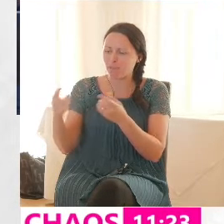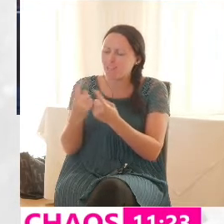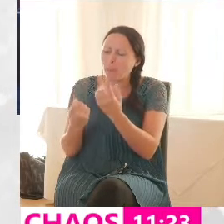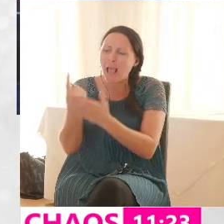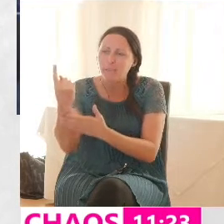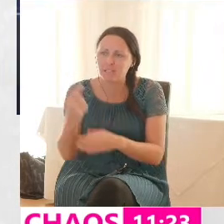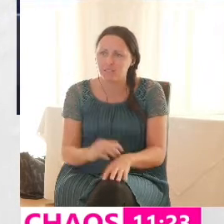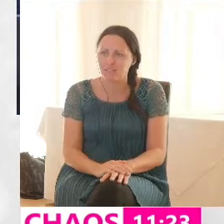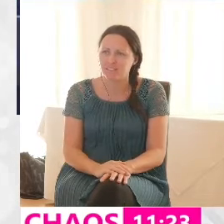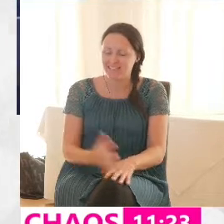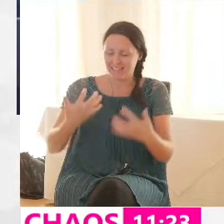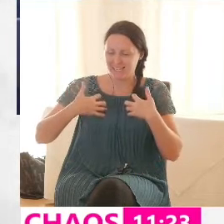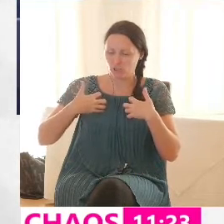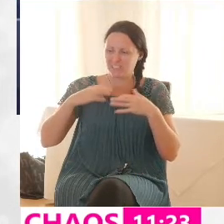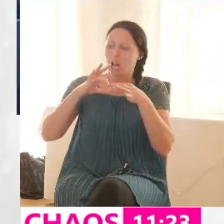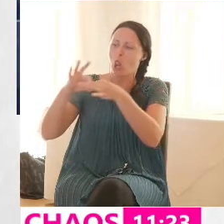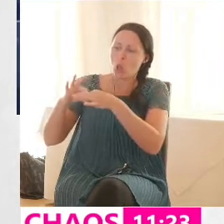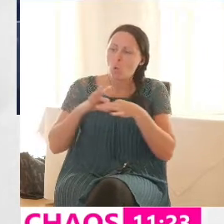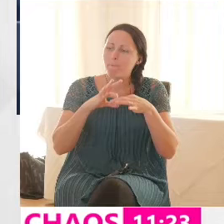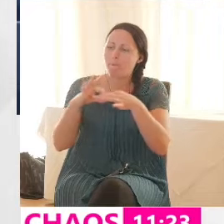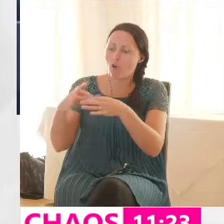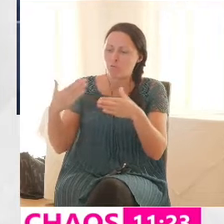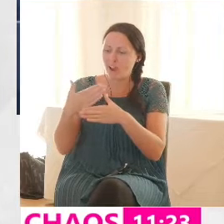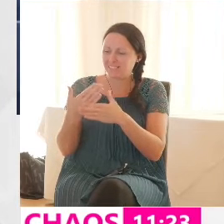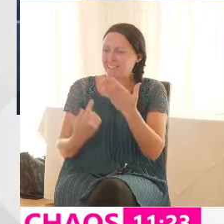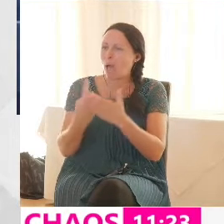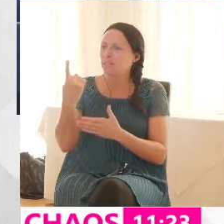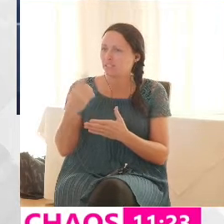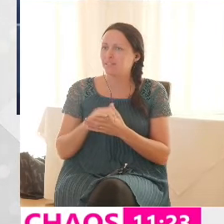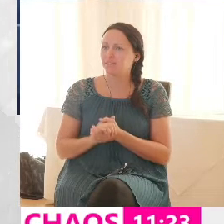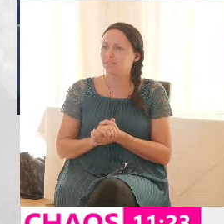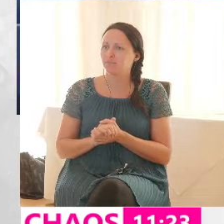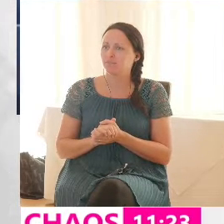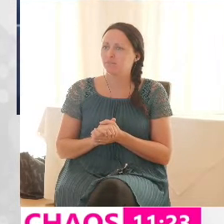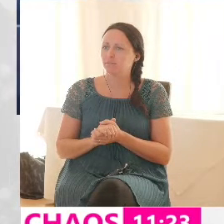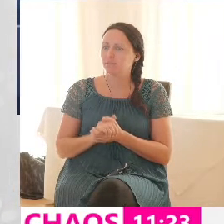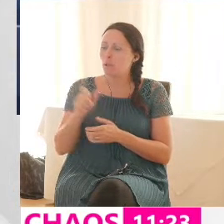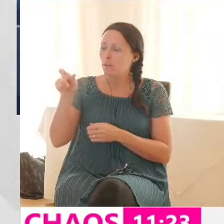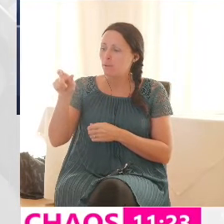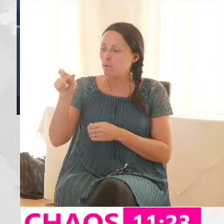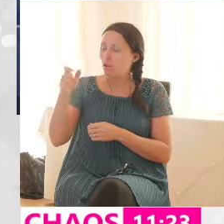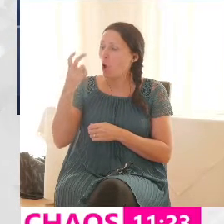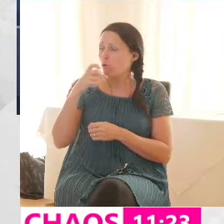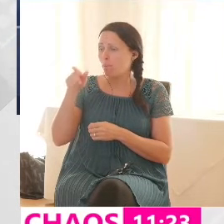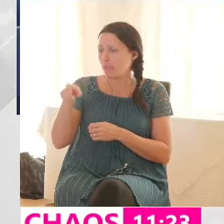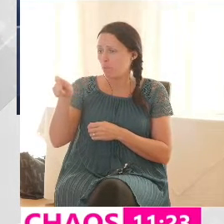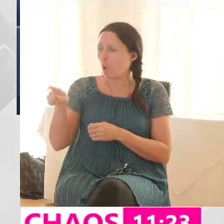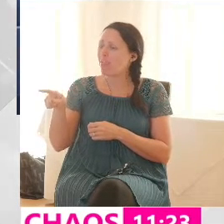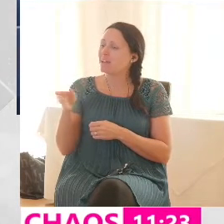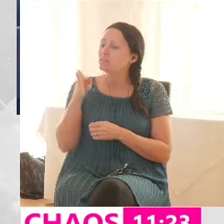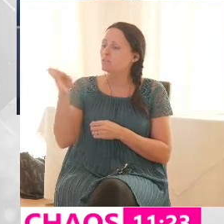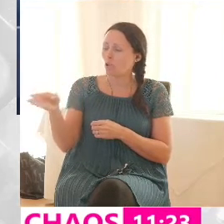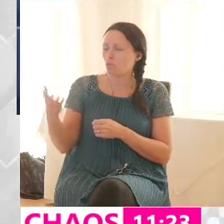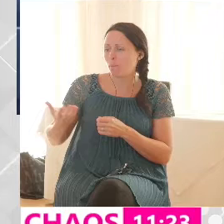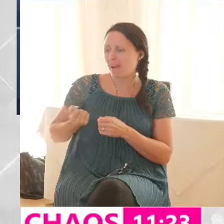An interesting loop of practices opens, and that is, people go to benefit dependency. I was saying, okay, then what happens? They were saying